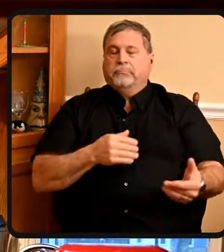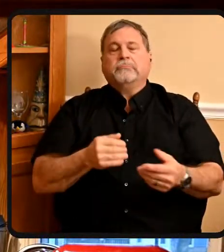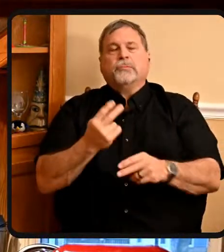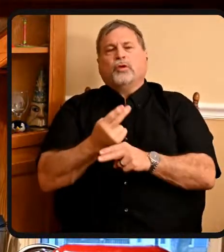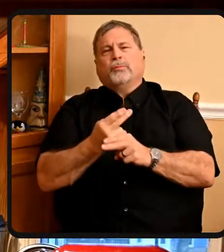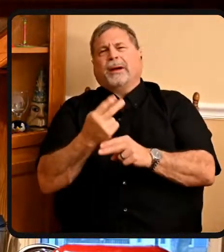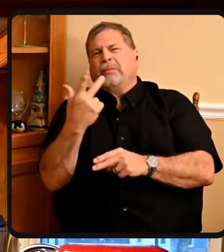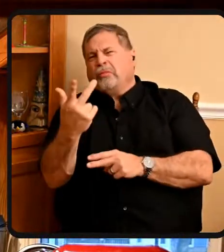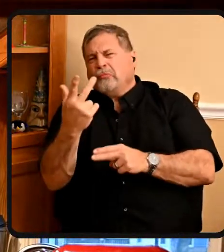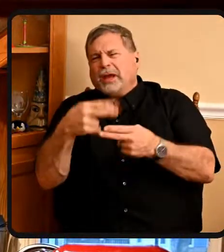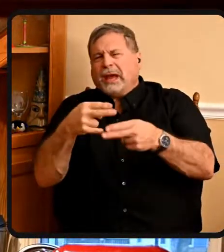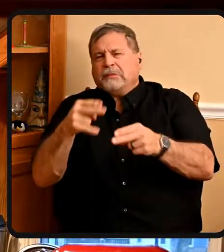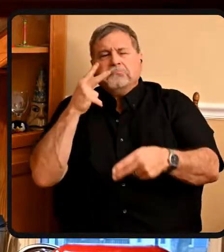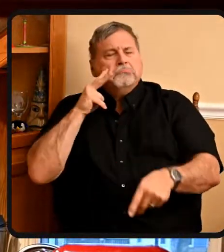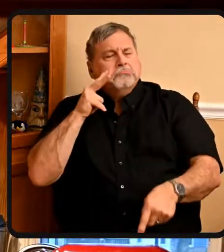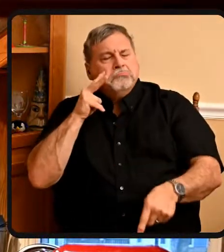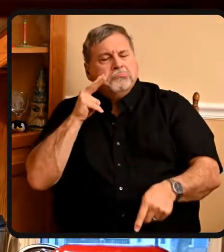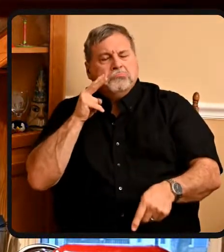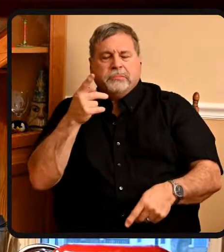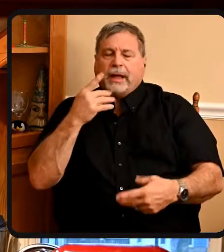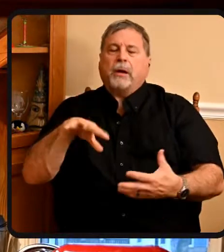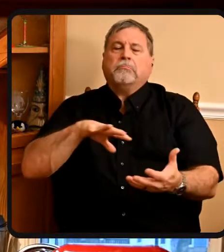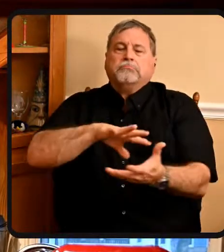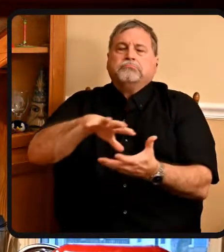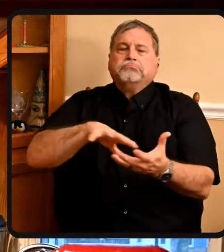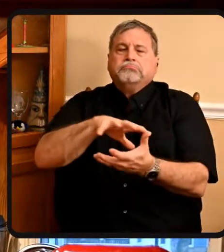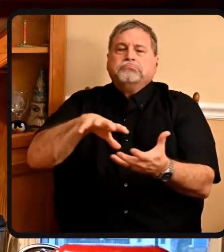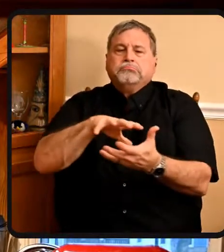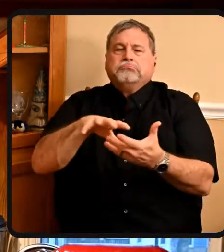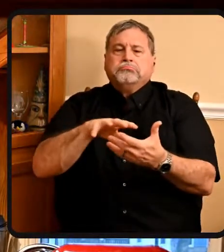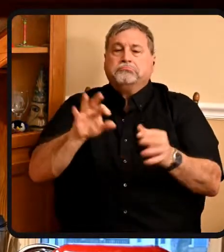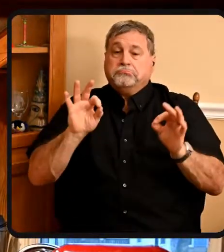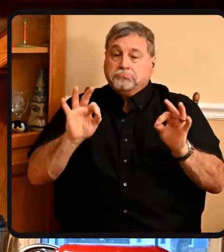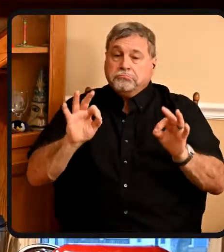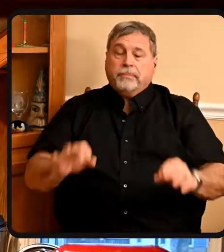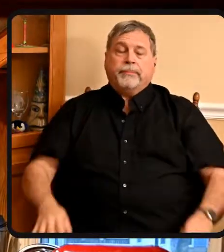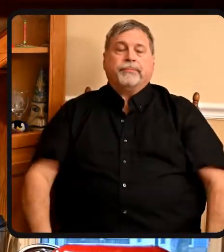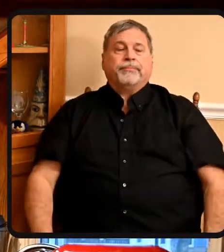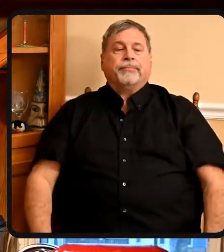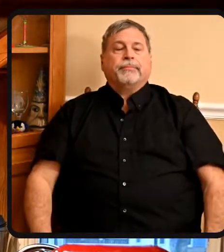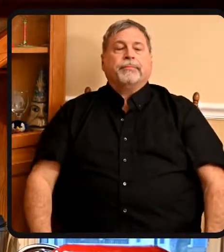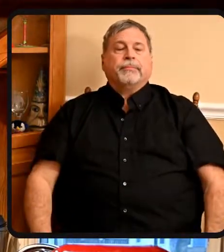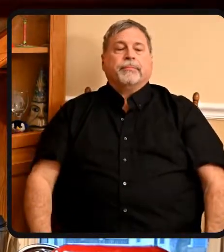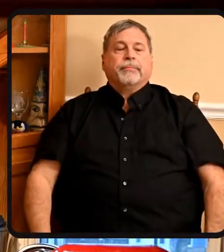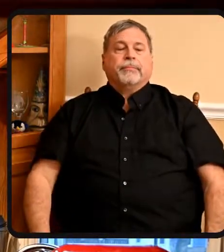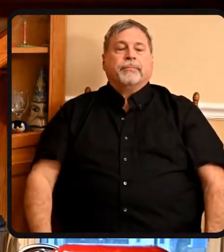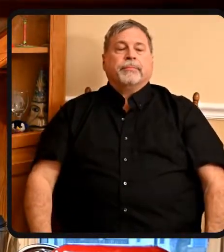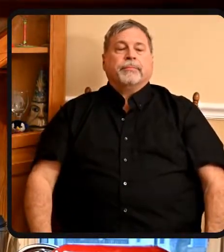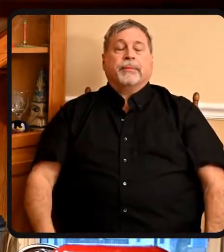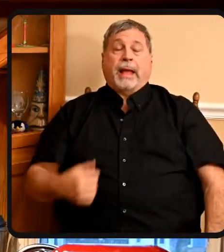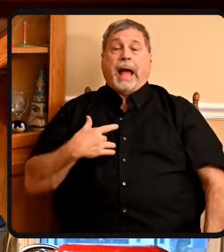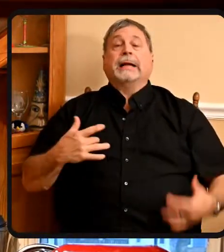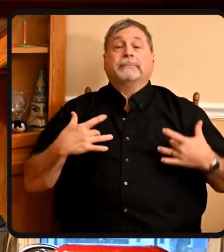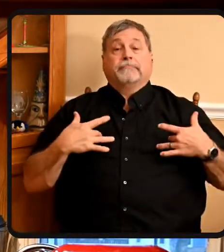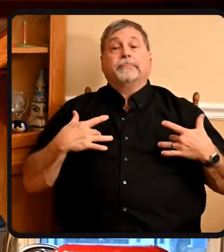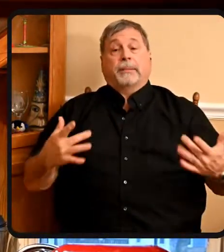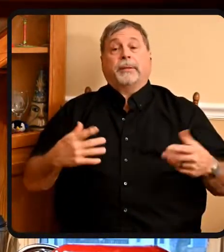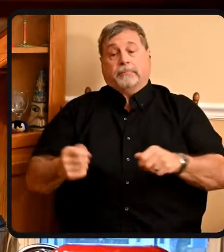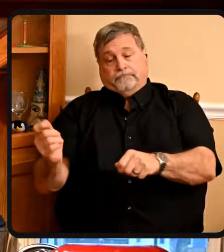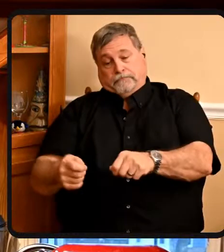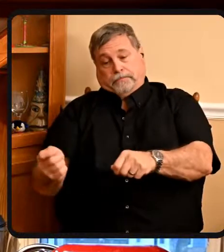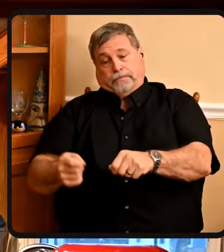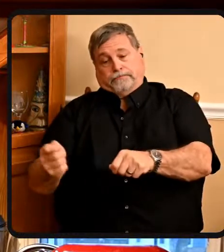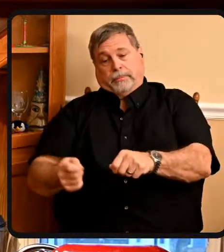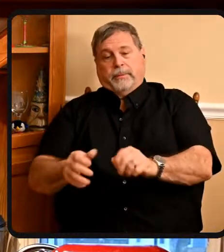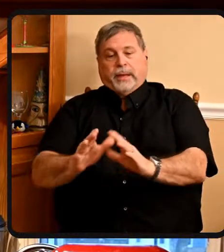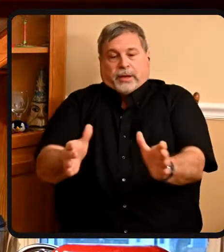and do about 3 eggs and see how the batter looks. So you're just opening up your eggs. I